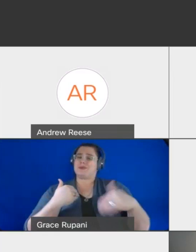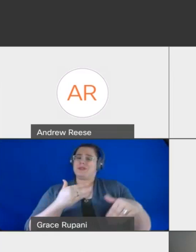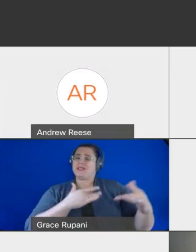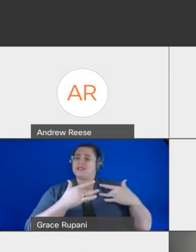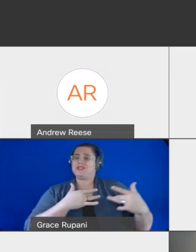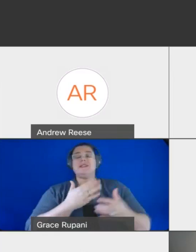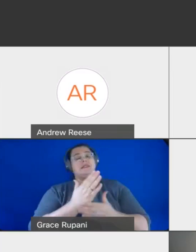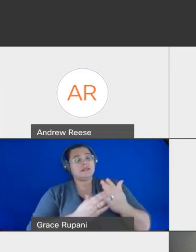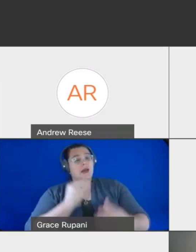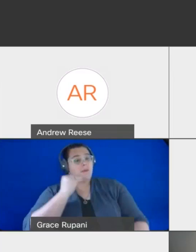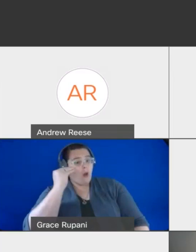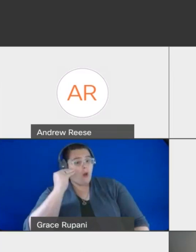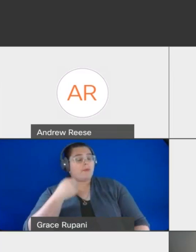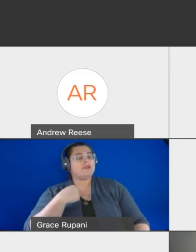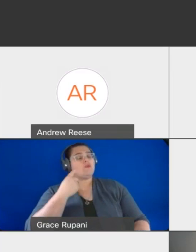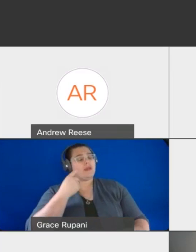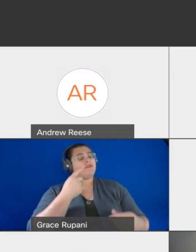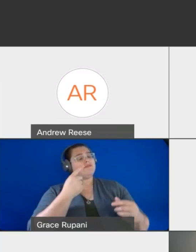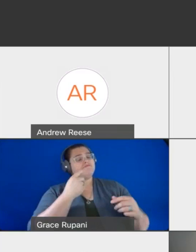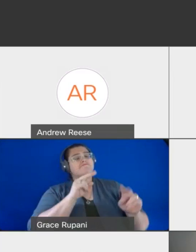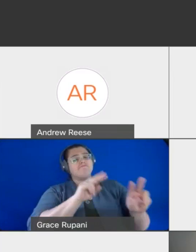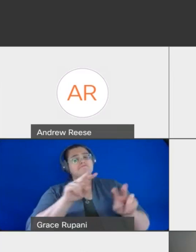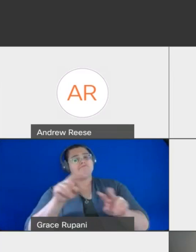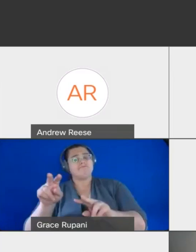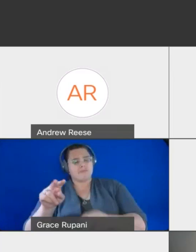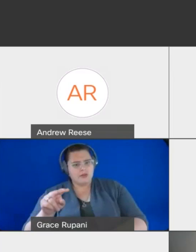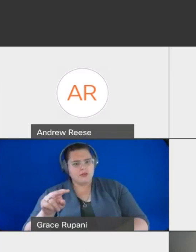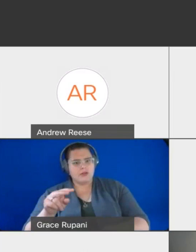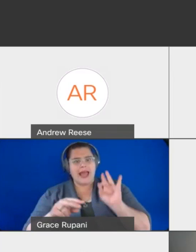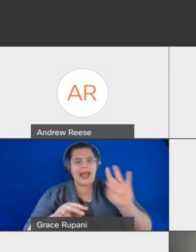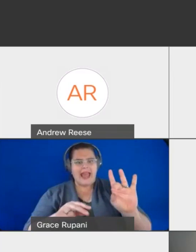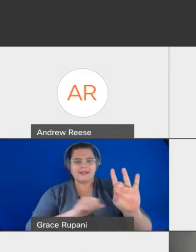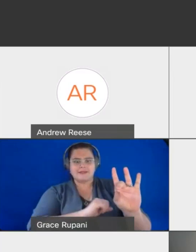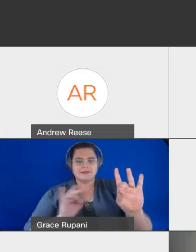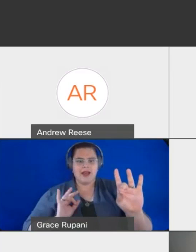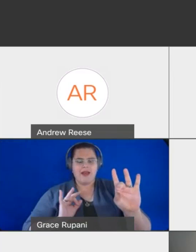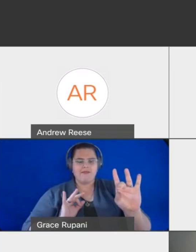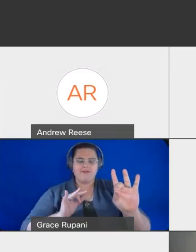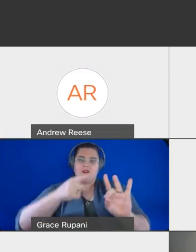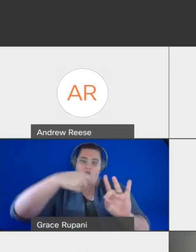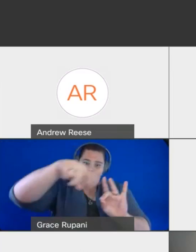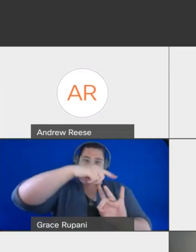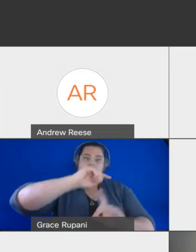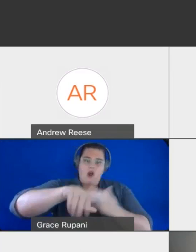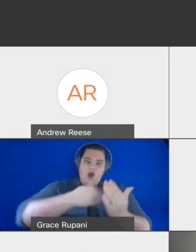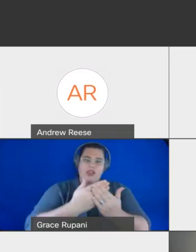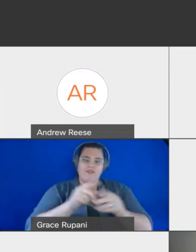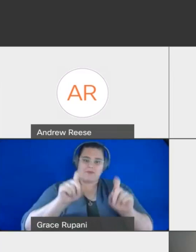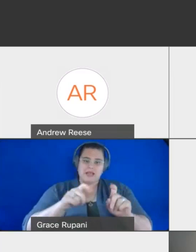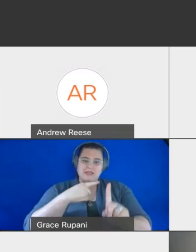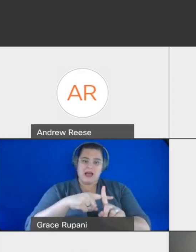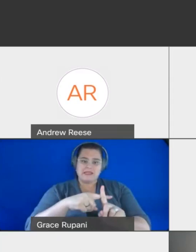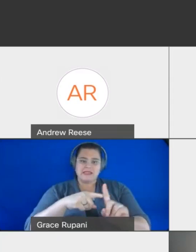homes where 8 staff have all tested positive in the home. So you start to